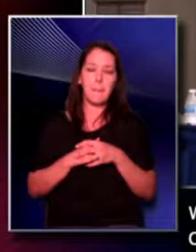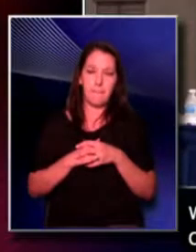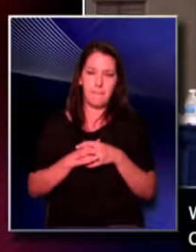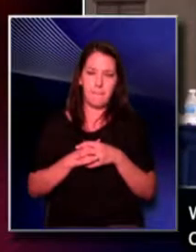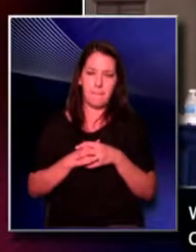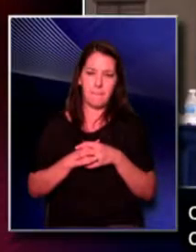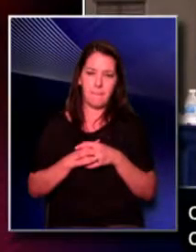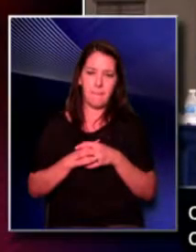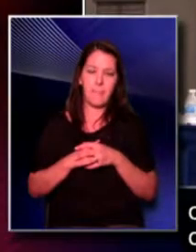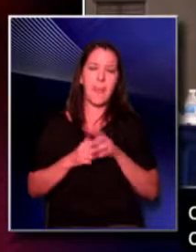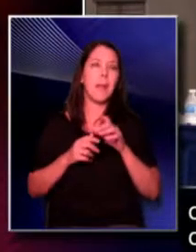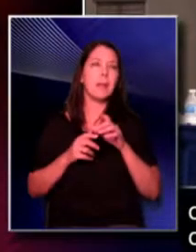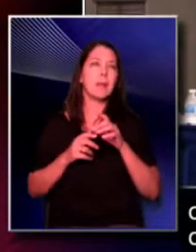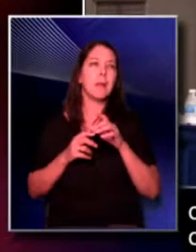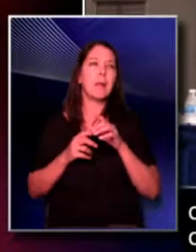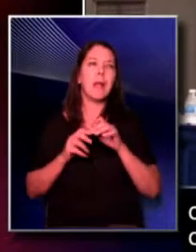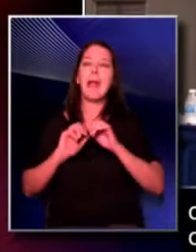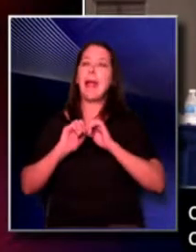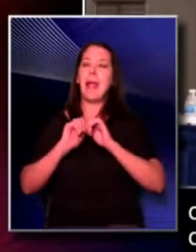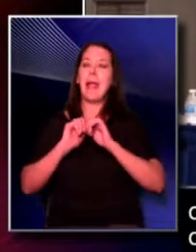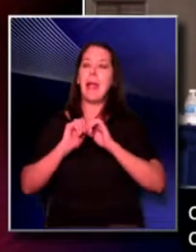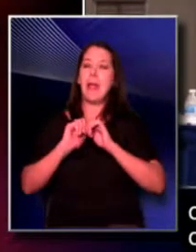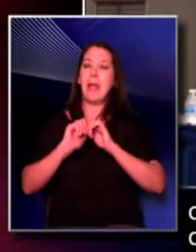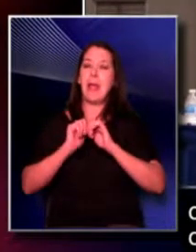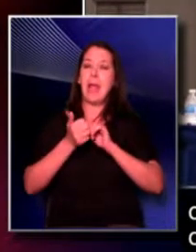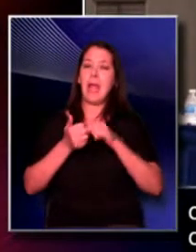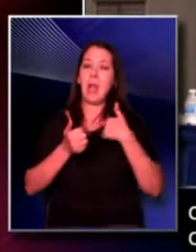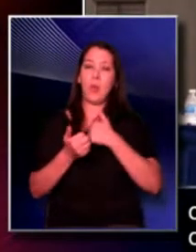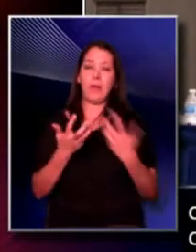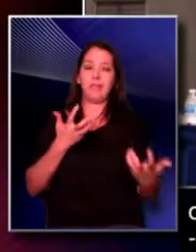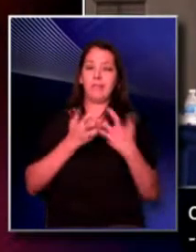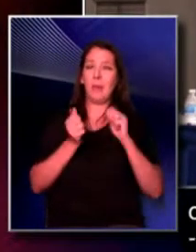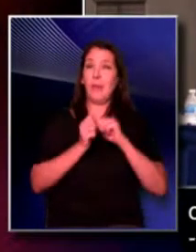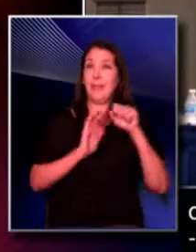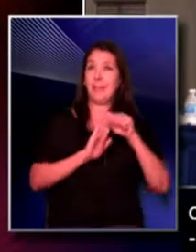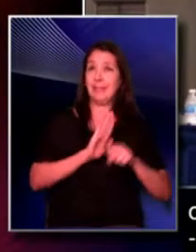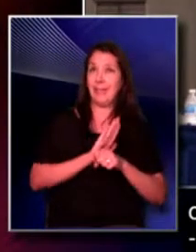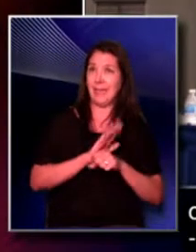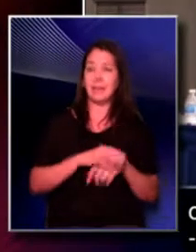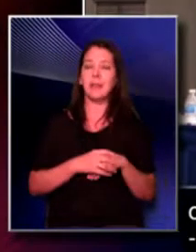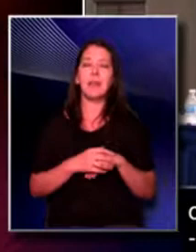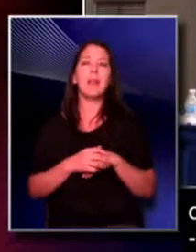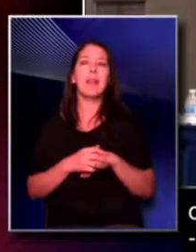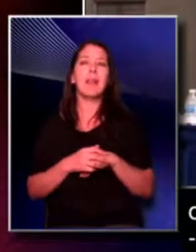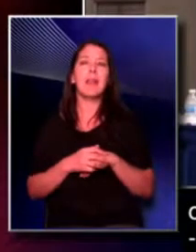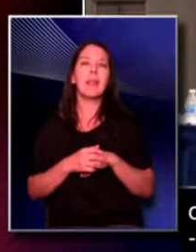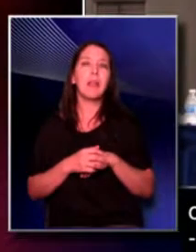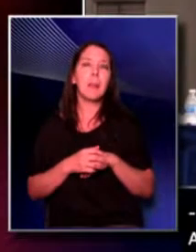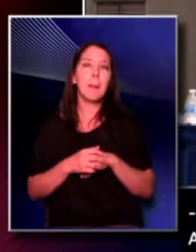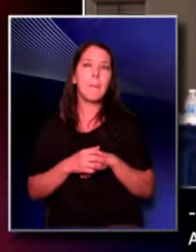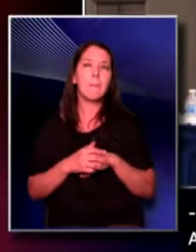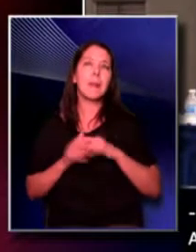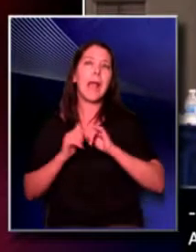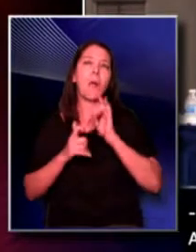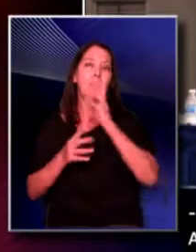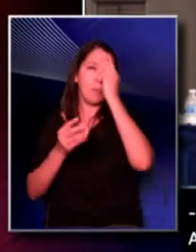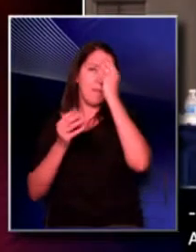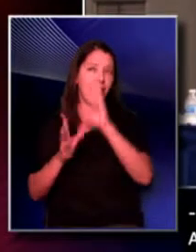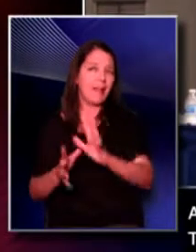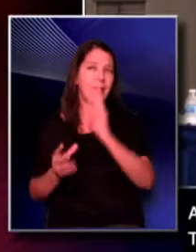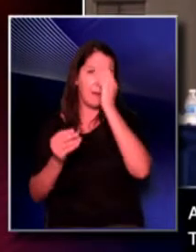the state, specifically state funding. And Richard will be providing that information a little bit